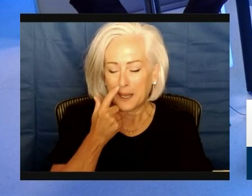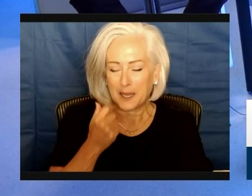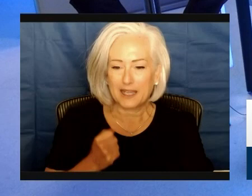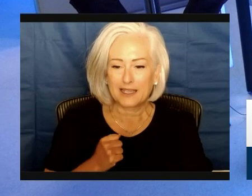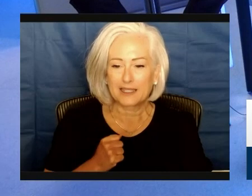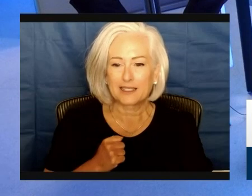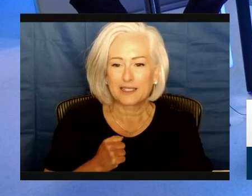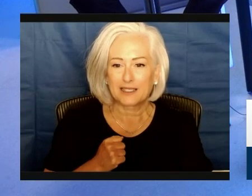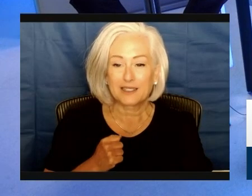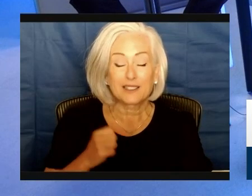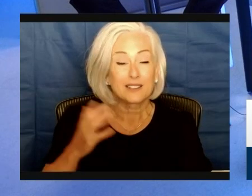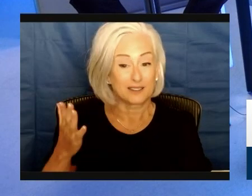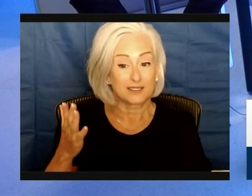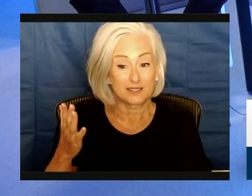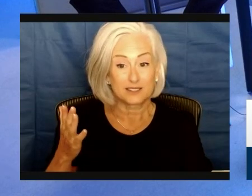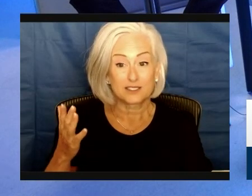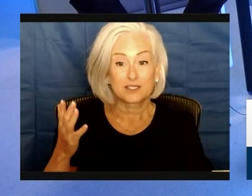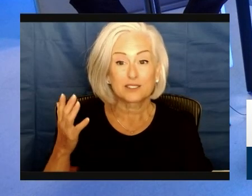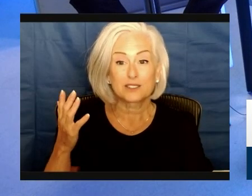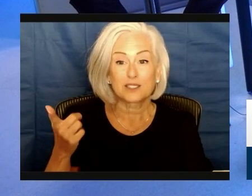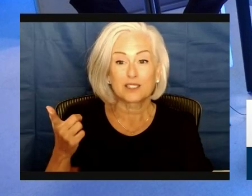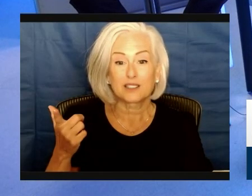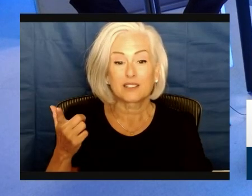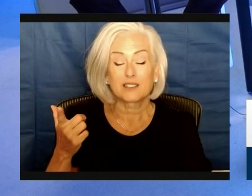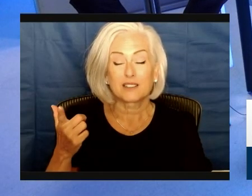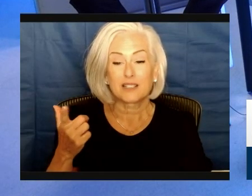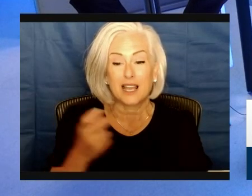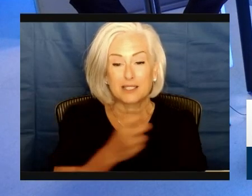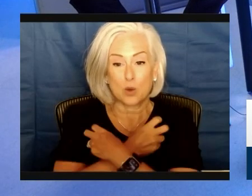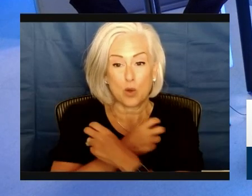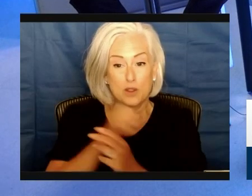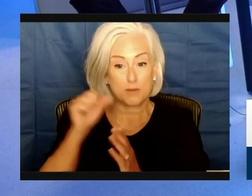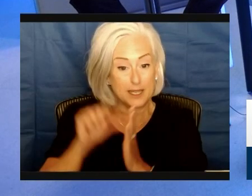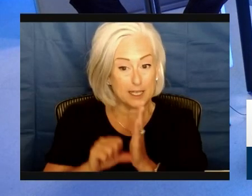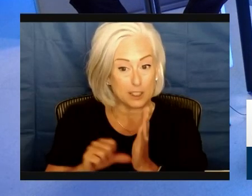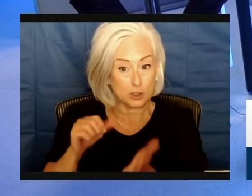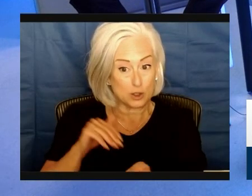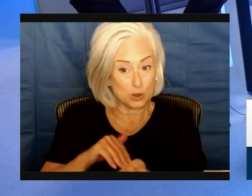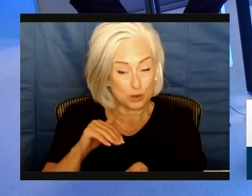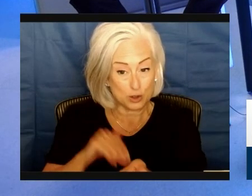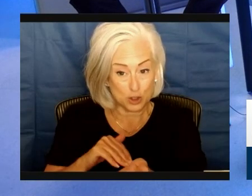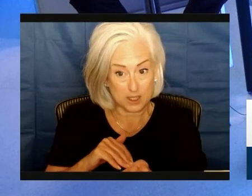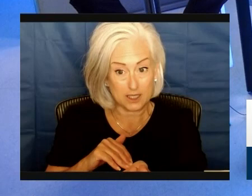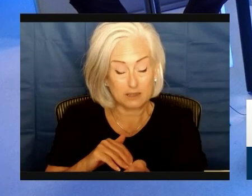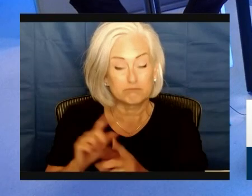So as orthopedic surgeon with different level of position as